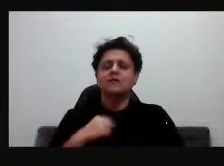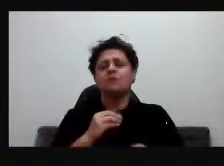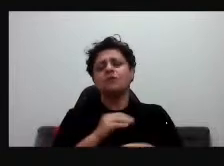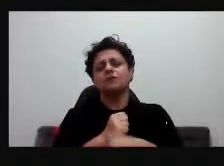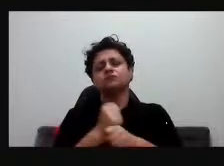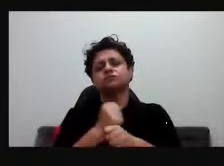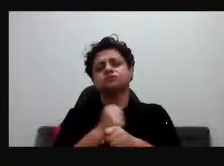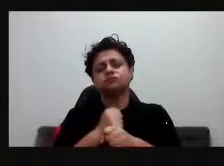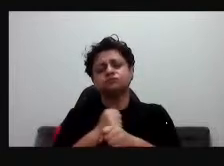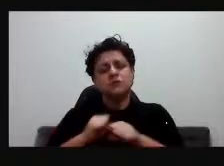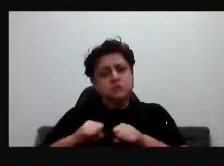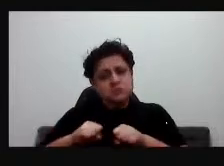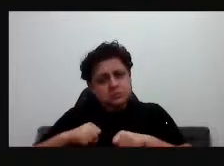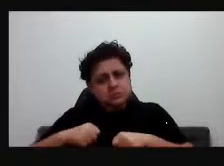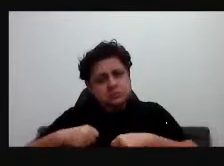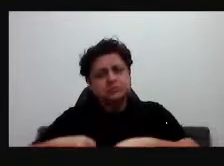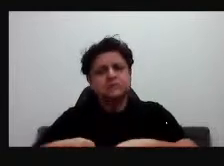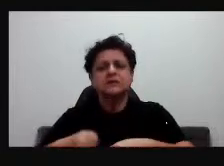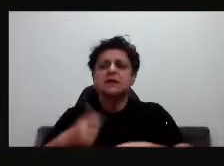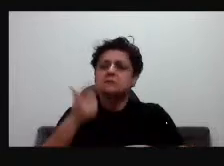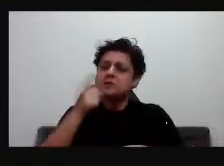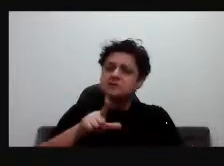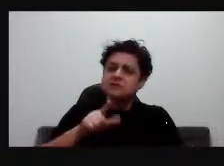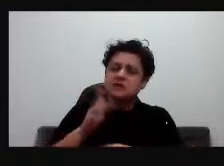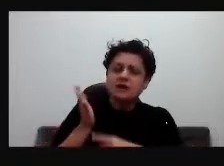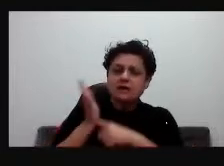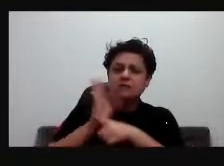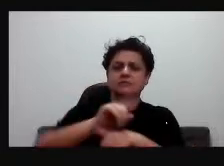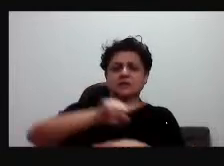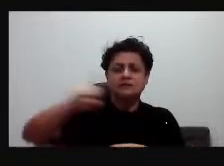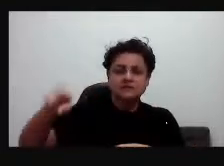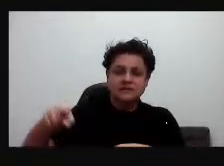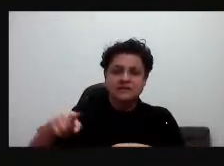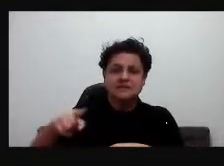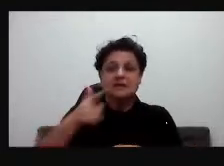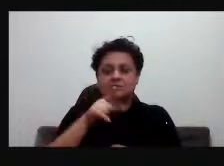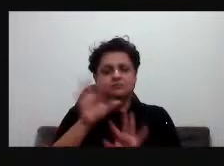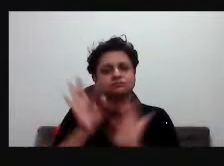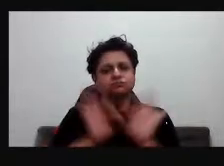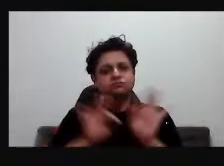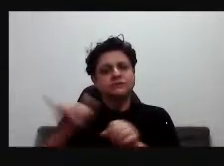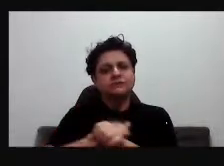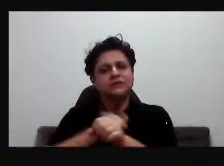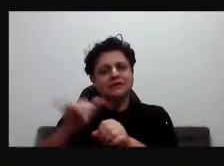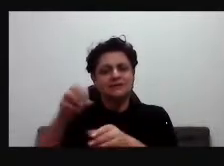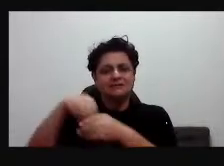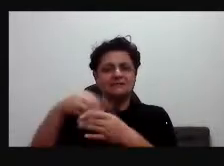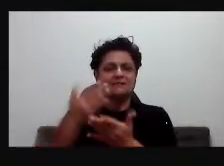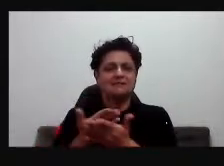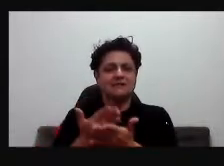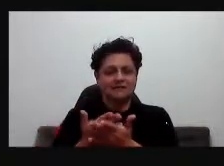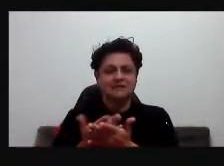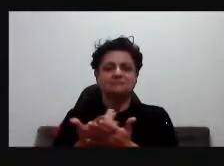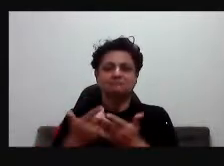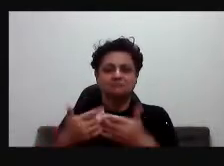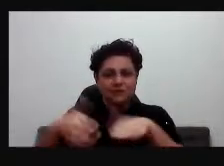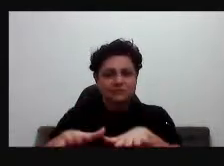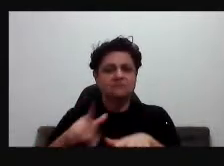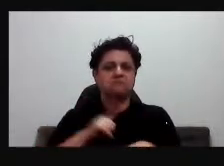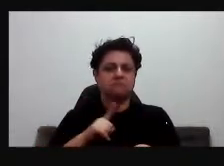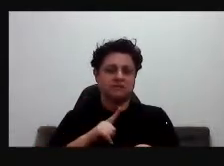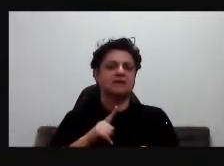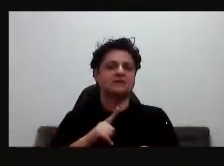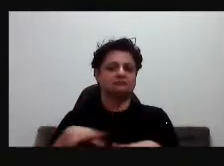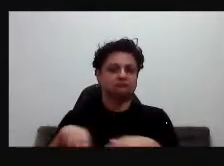help you help your learners and make your classrooms more inclusive. So those are my final words. Thank you very